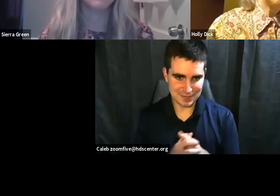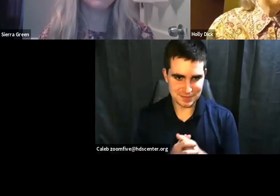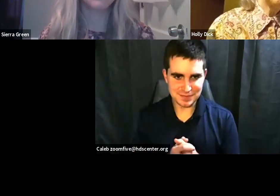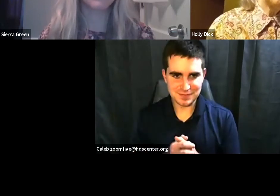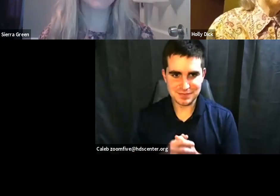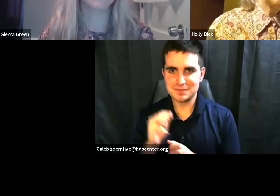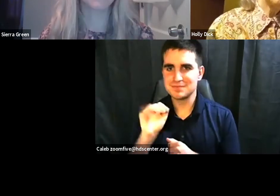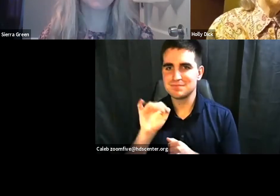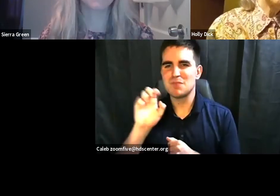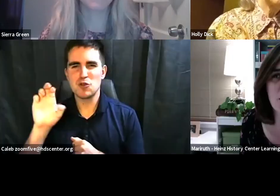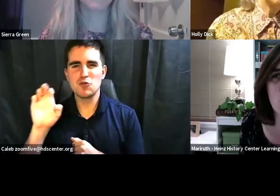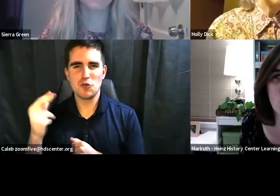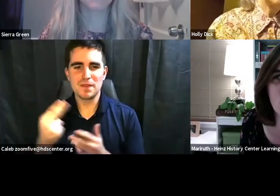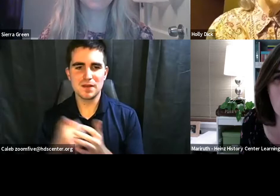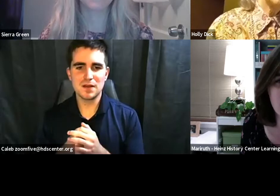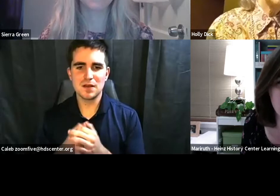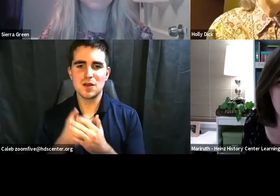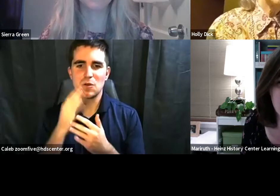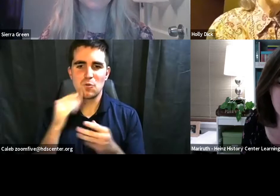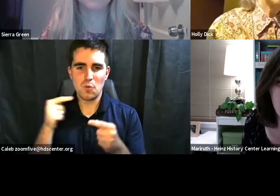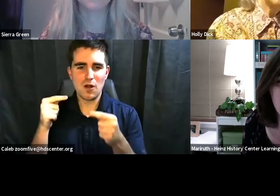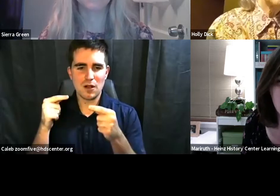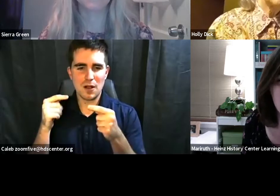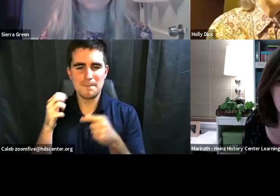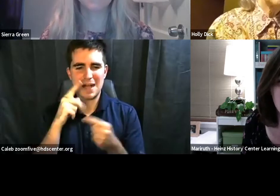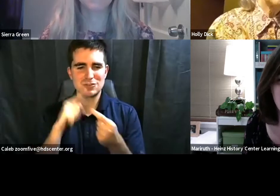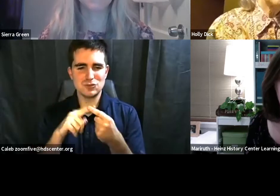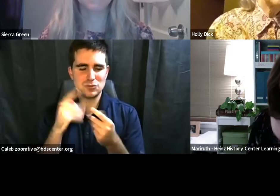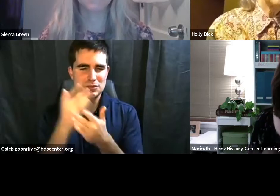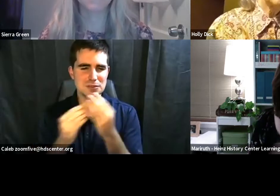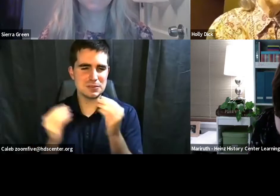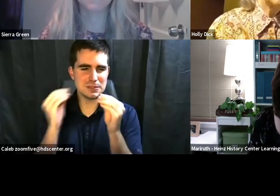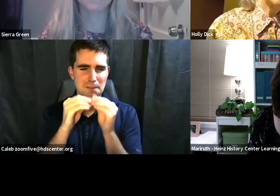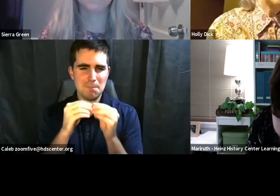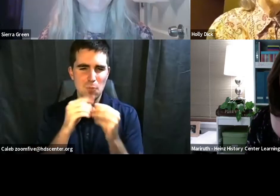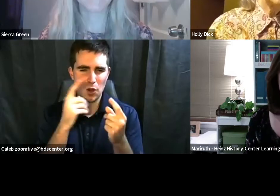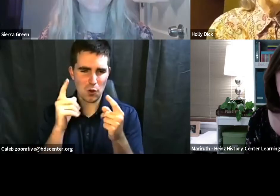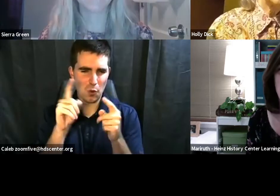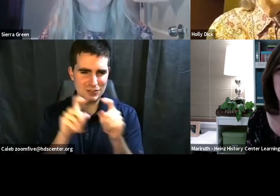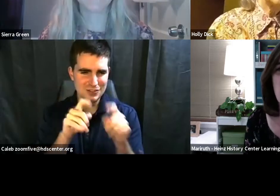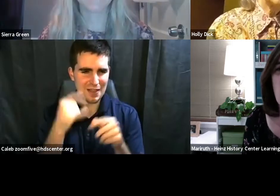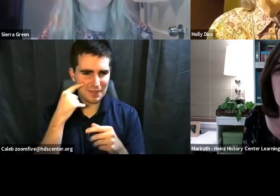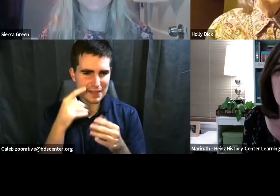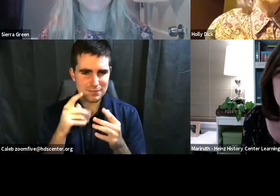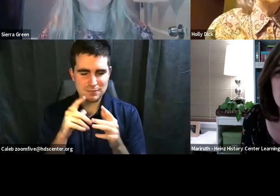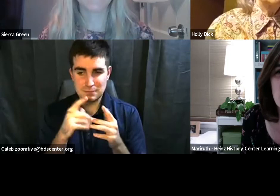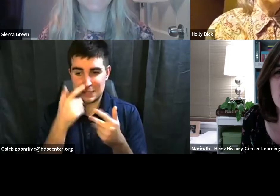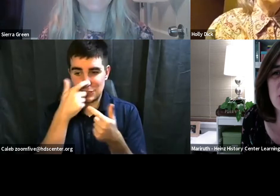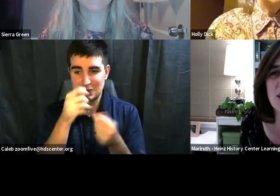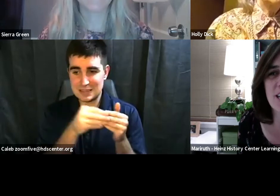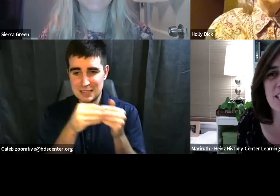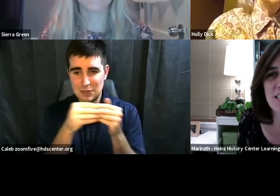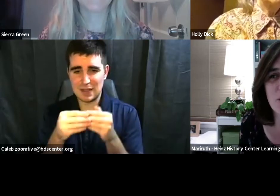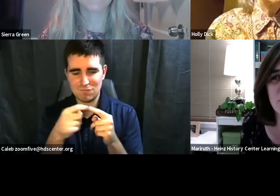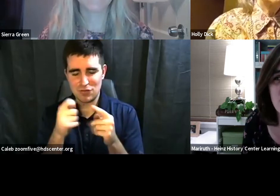Well, and we will come back to some more questions. I think an interesting segue from that original question, she mentioned that